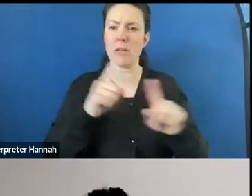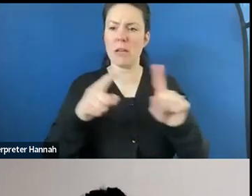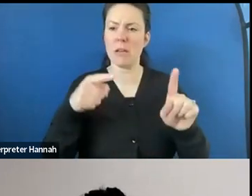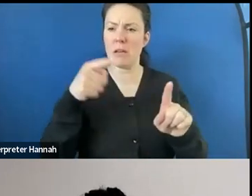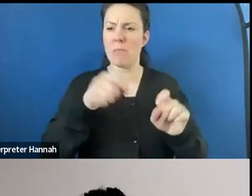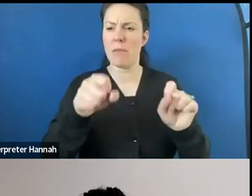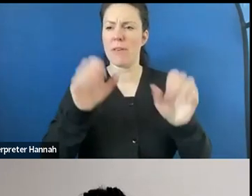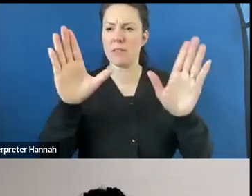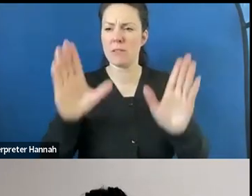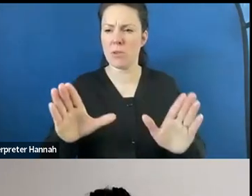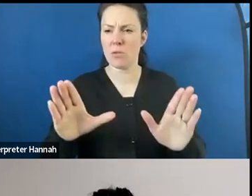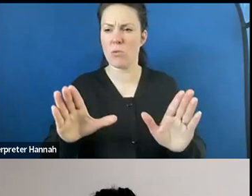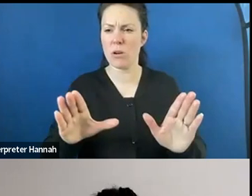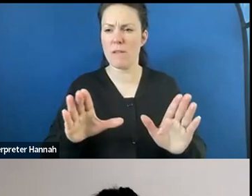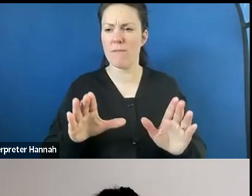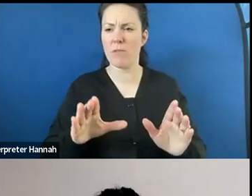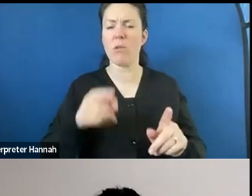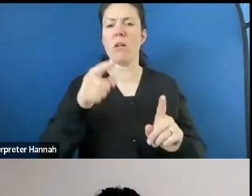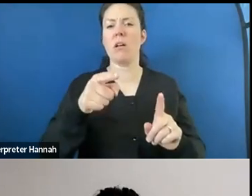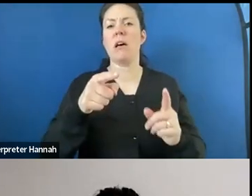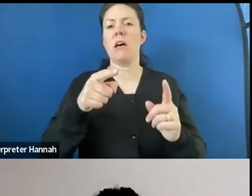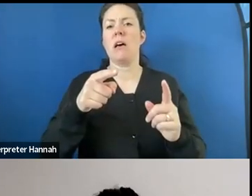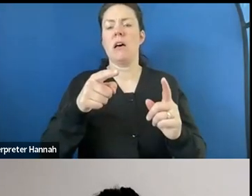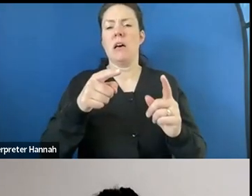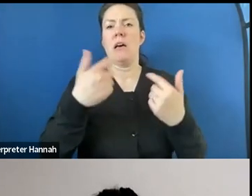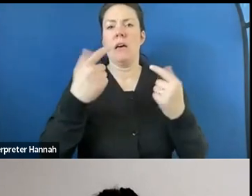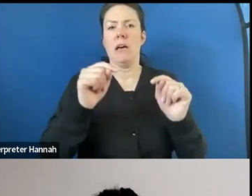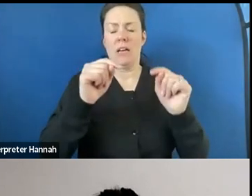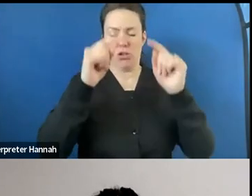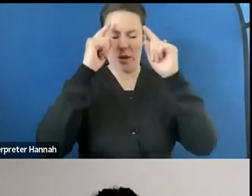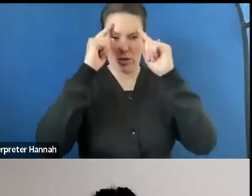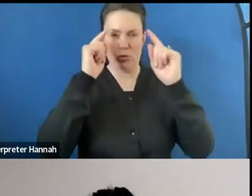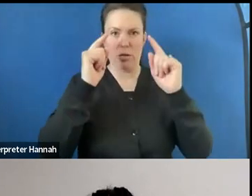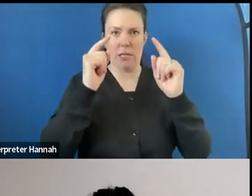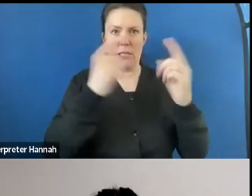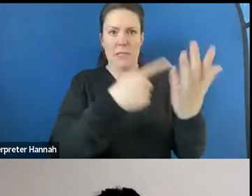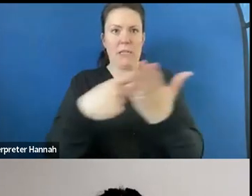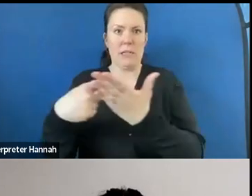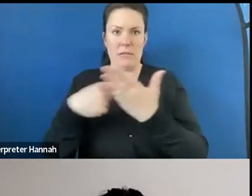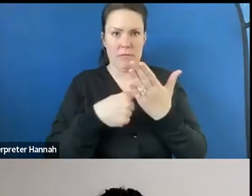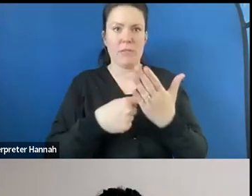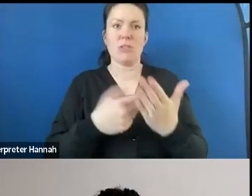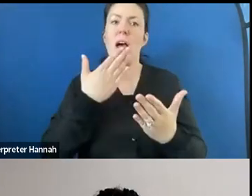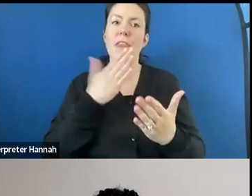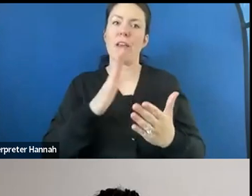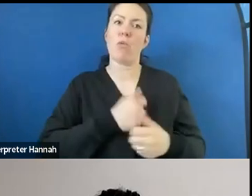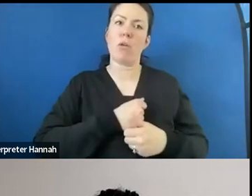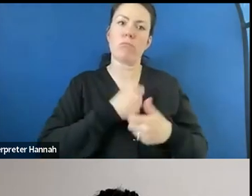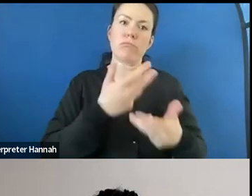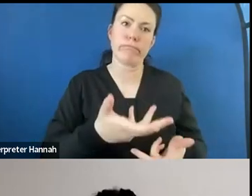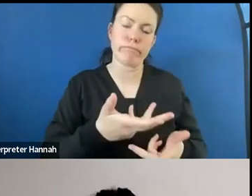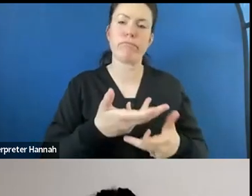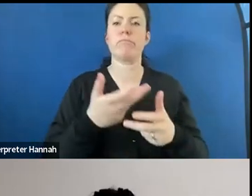absolutely wonderful, being in space, and, like Chimagwich to everybody for sharing their hearts, their communities,